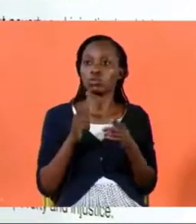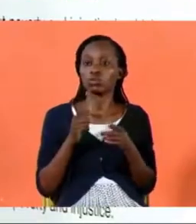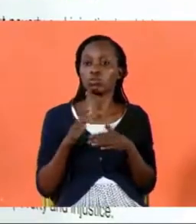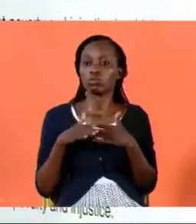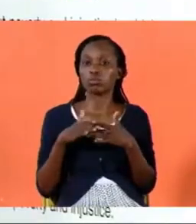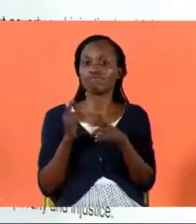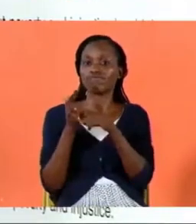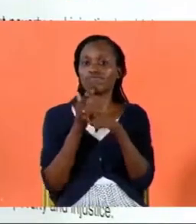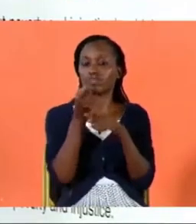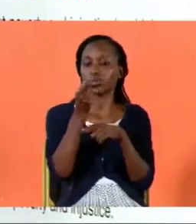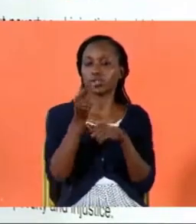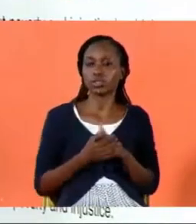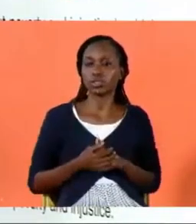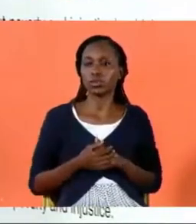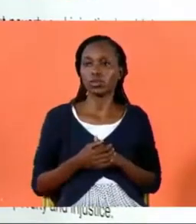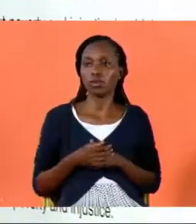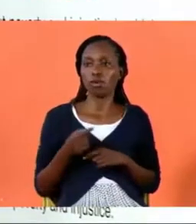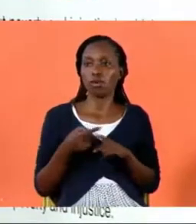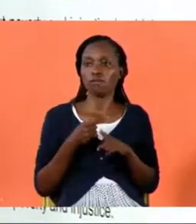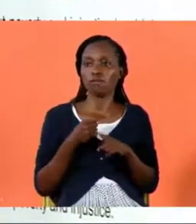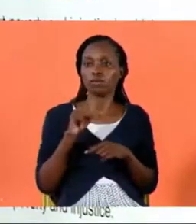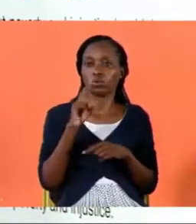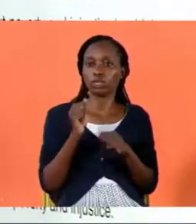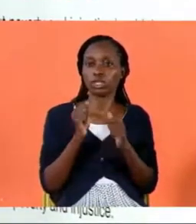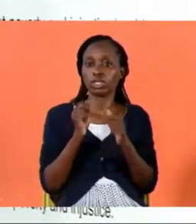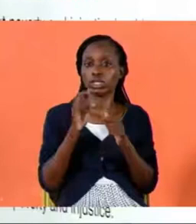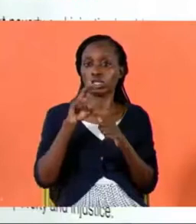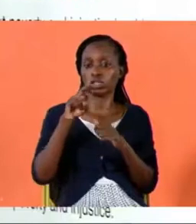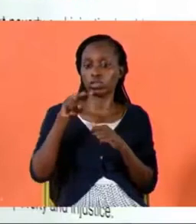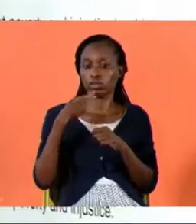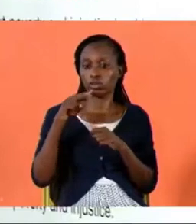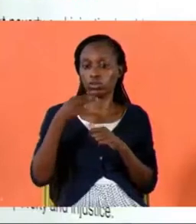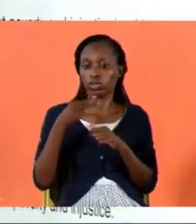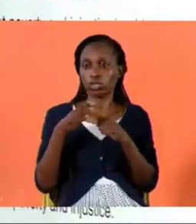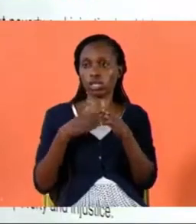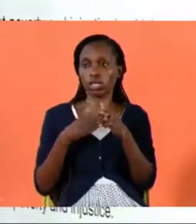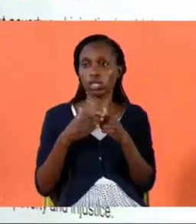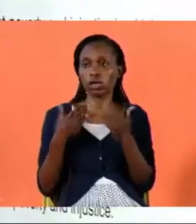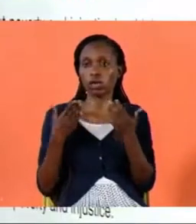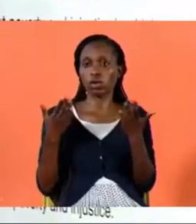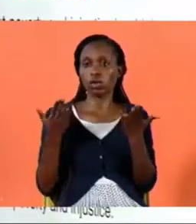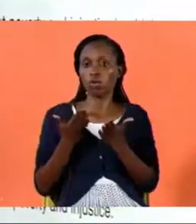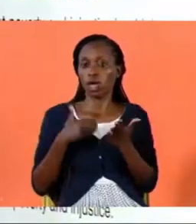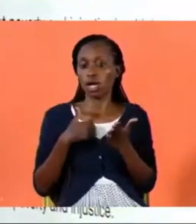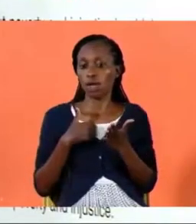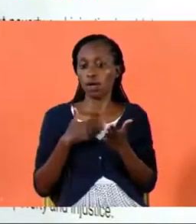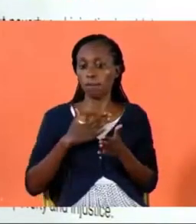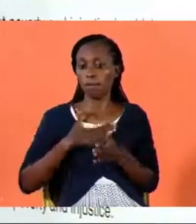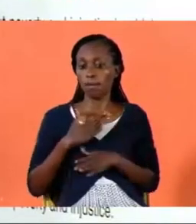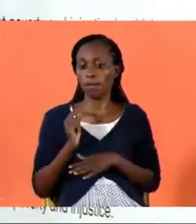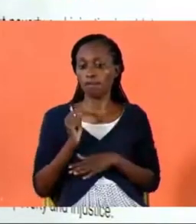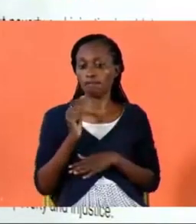video from 2009, would you believe it? Where I had like my first or